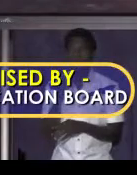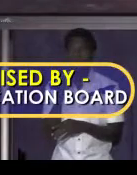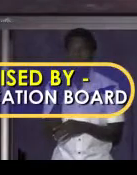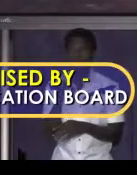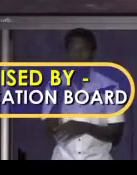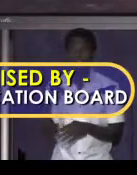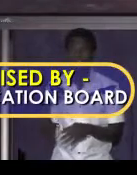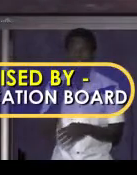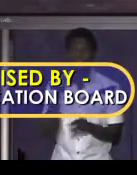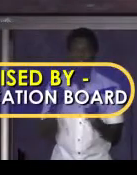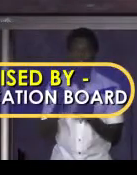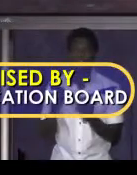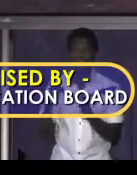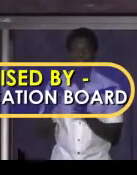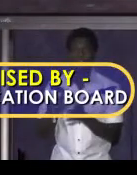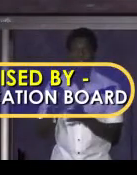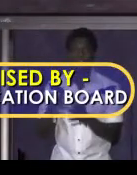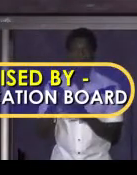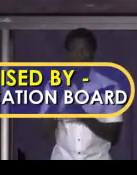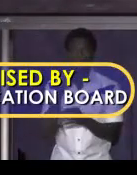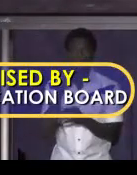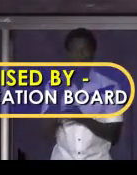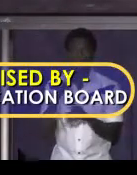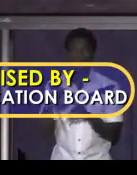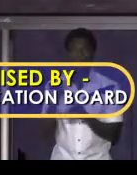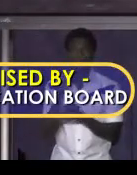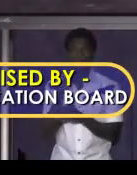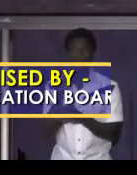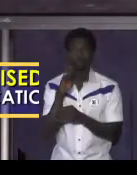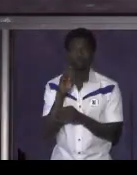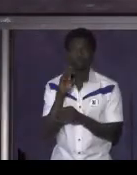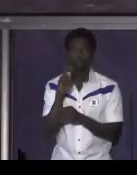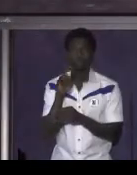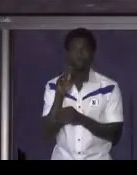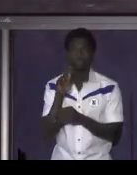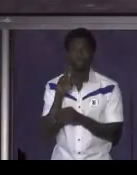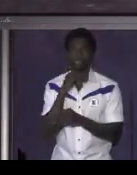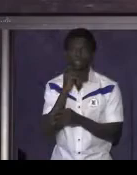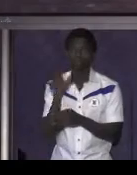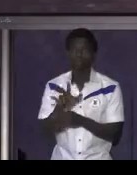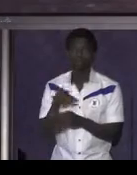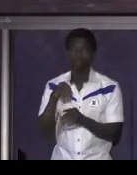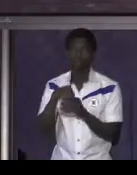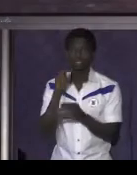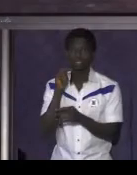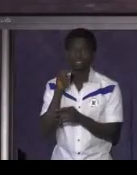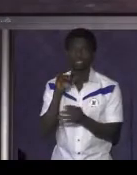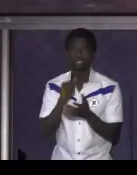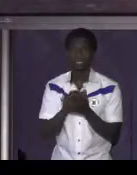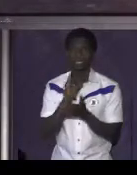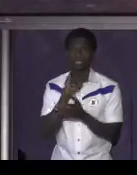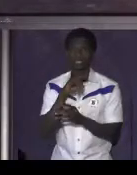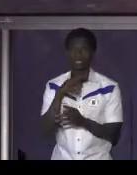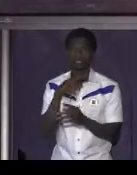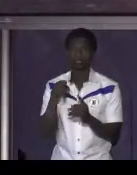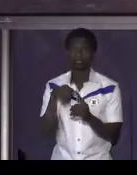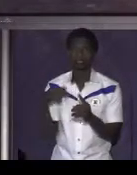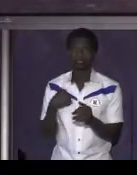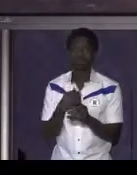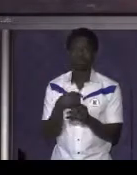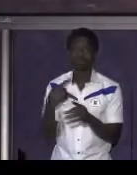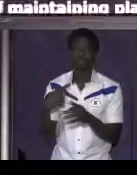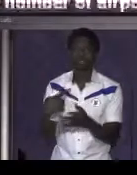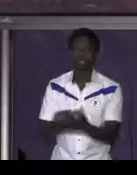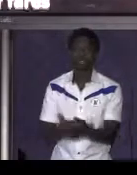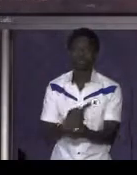are very common in Nigeria, but submarine is not very common in Nigeria. So that's where we discuss